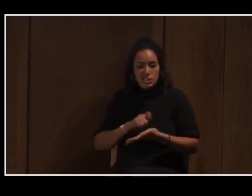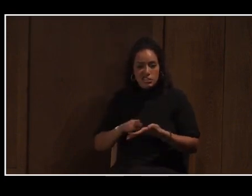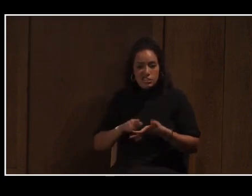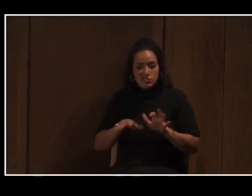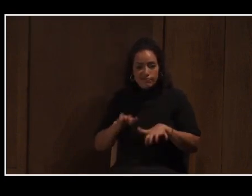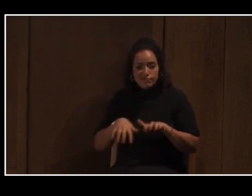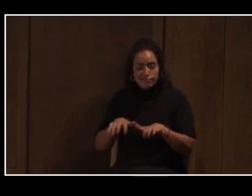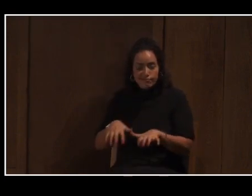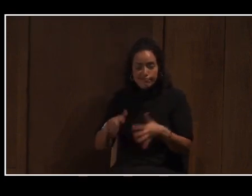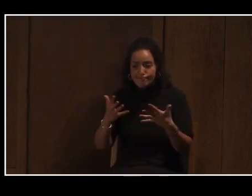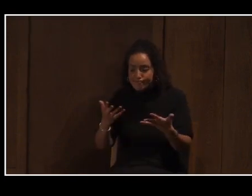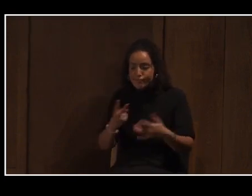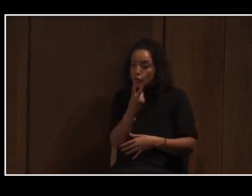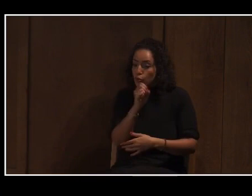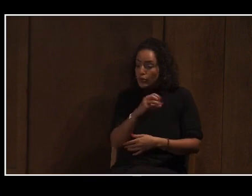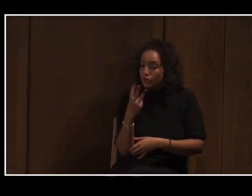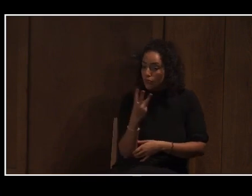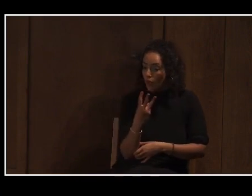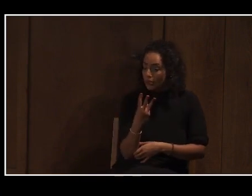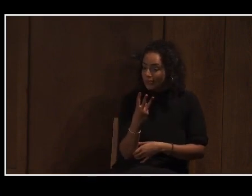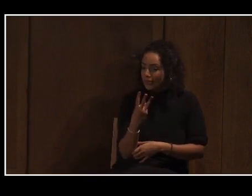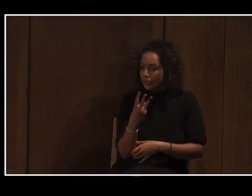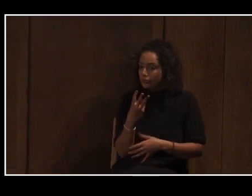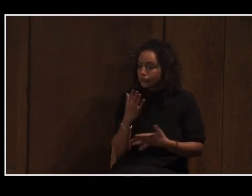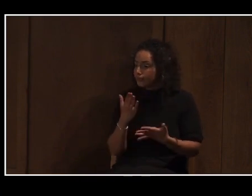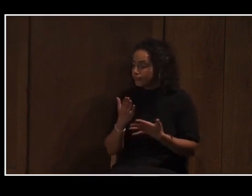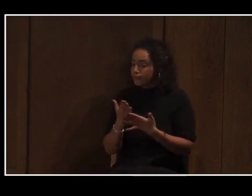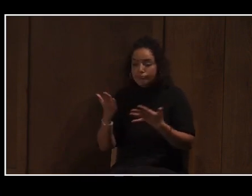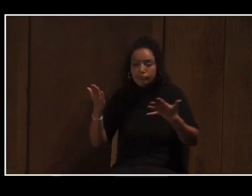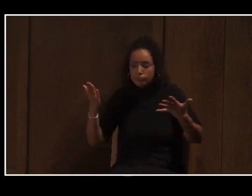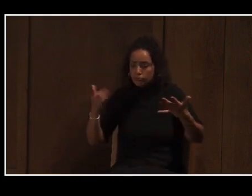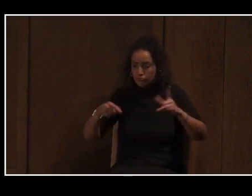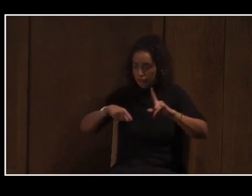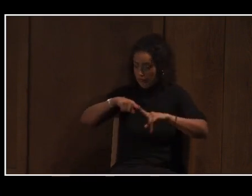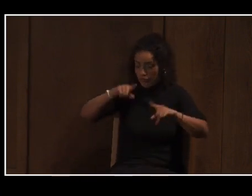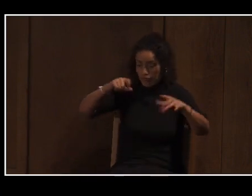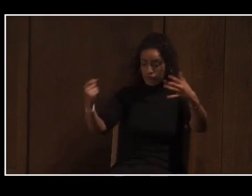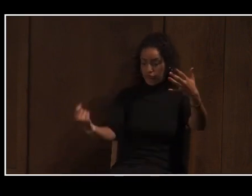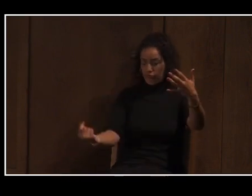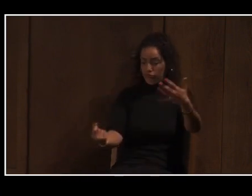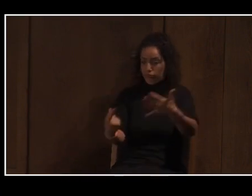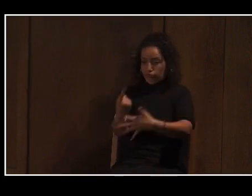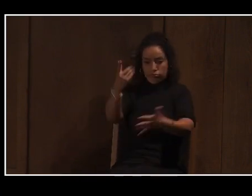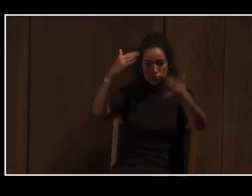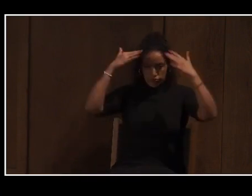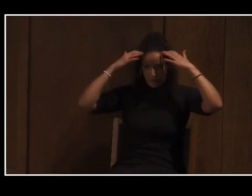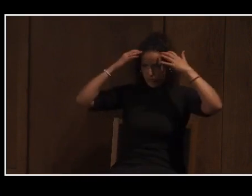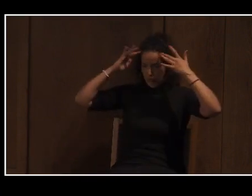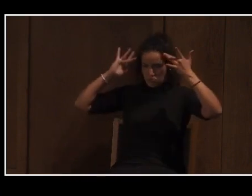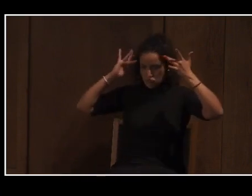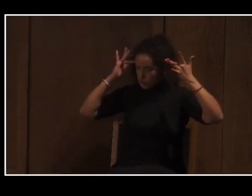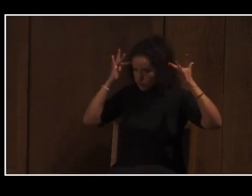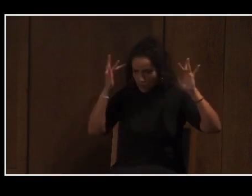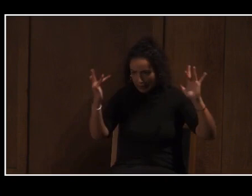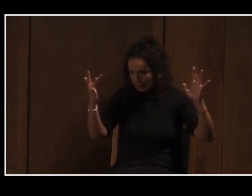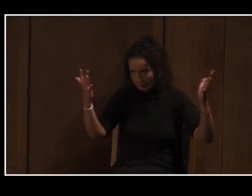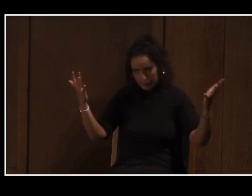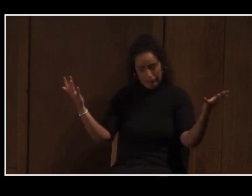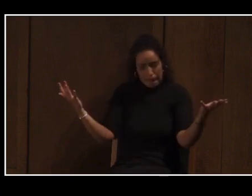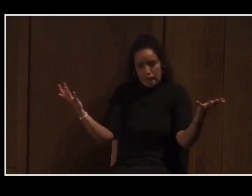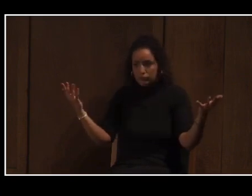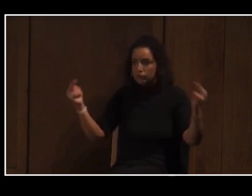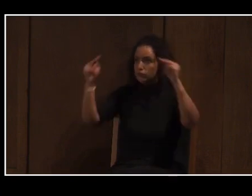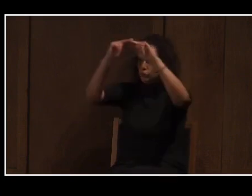in 2013, out of a completely serendipitous or absurd turn of affairs, whatever your choice of the universe